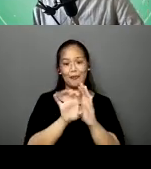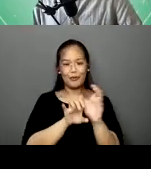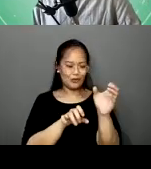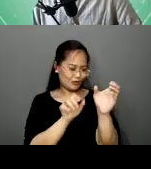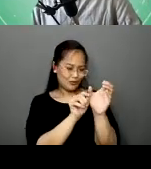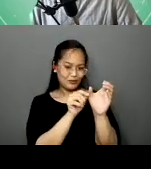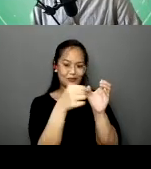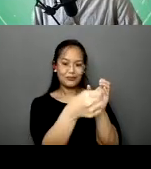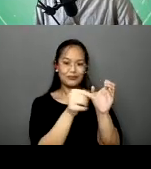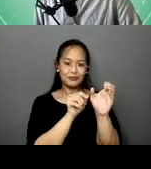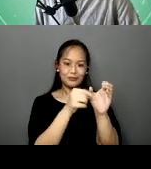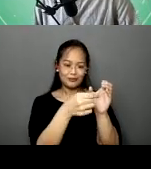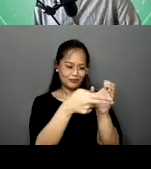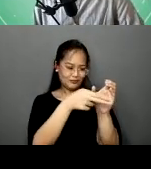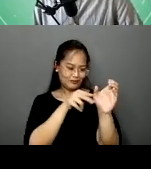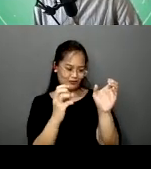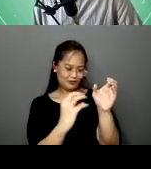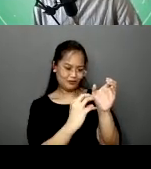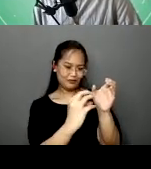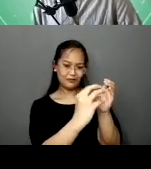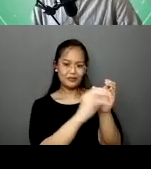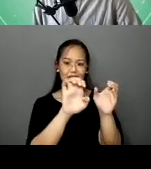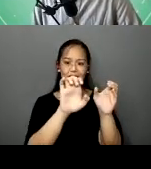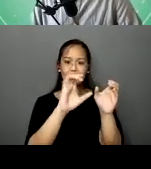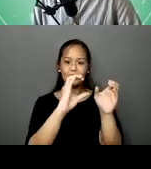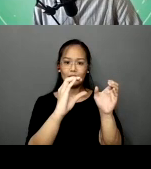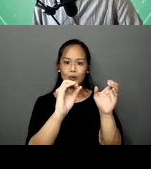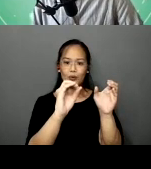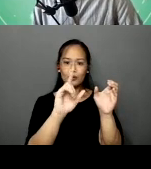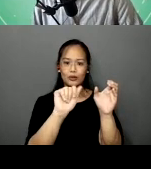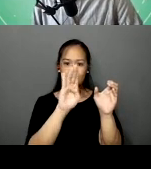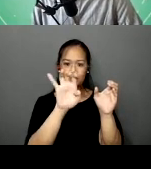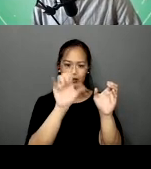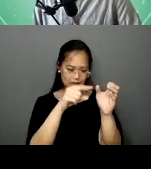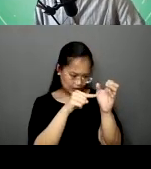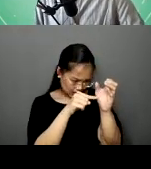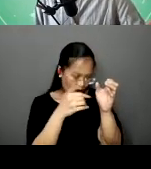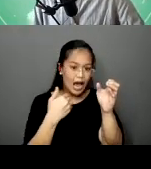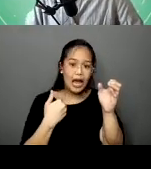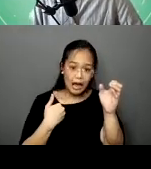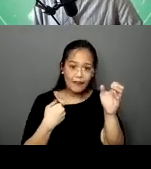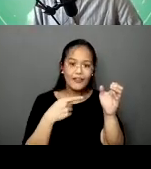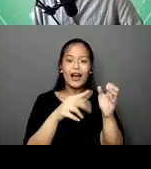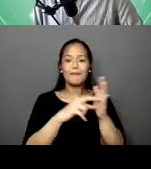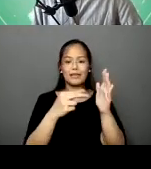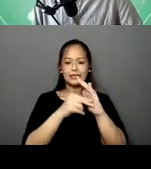it is important to also see the value of these eco-labels as a way of finding out sustainability, because